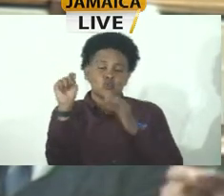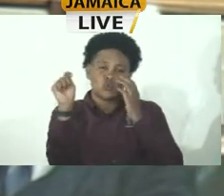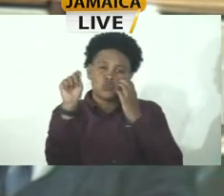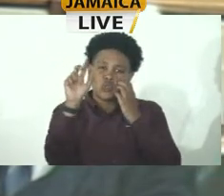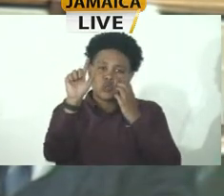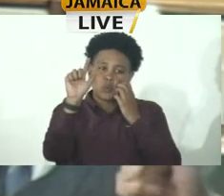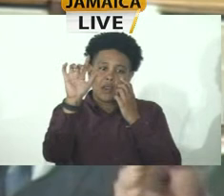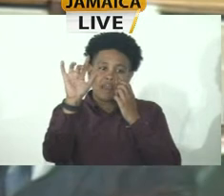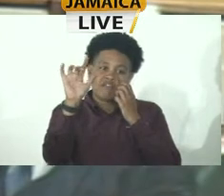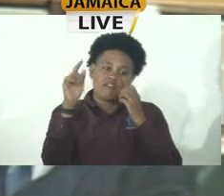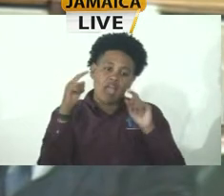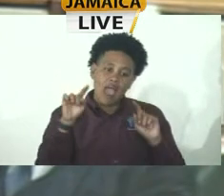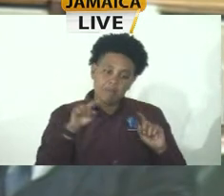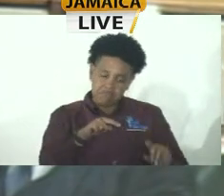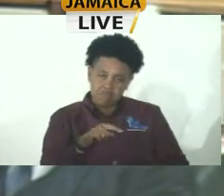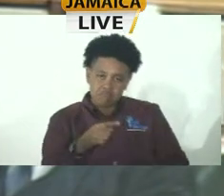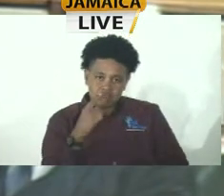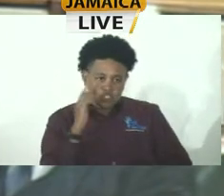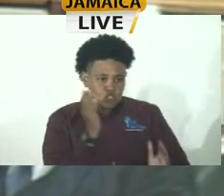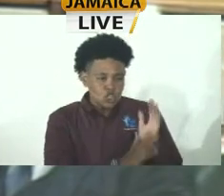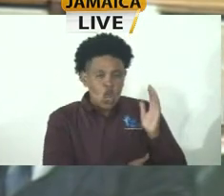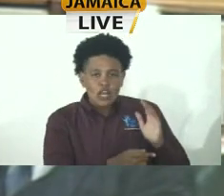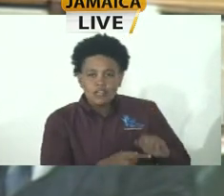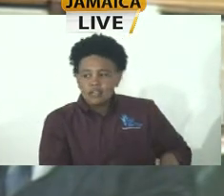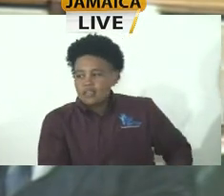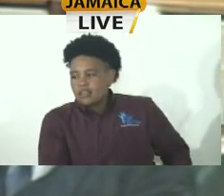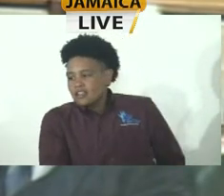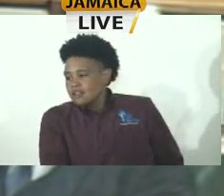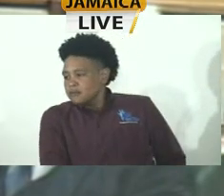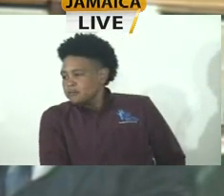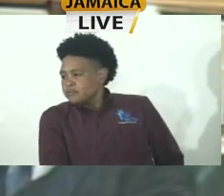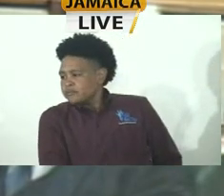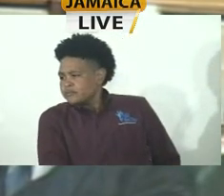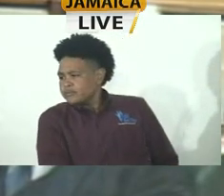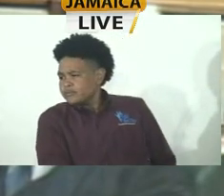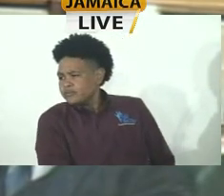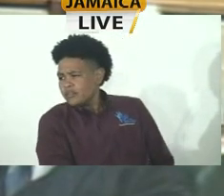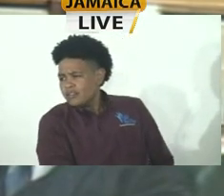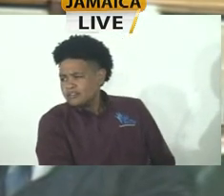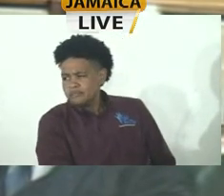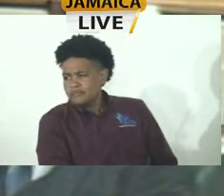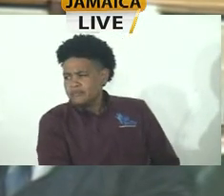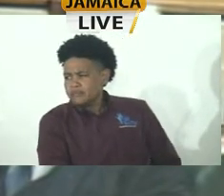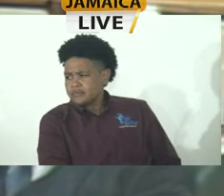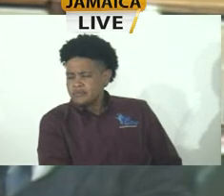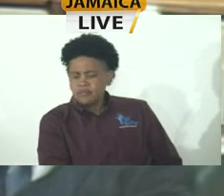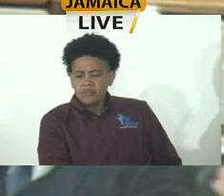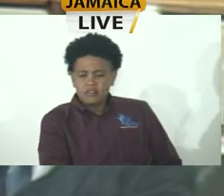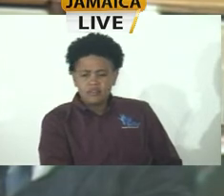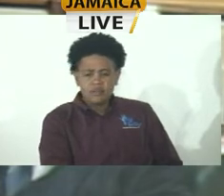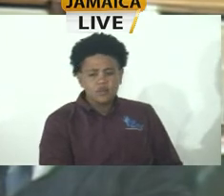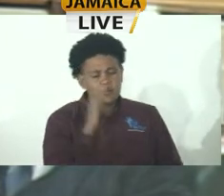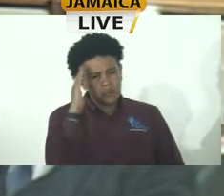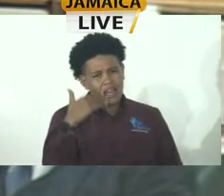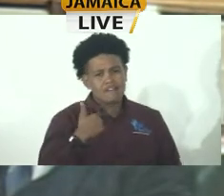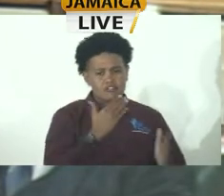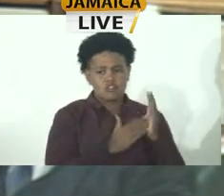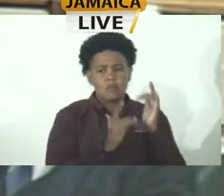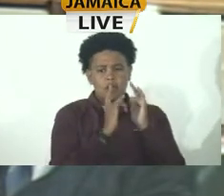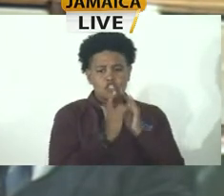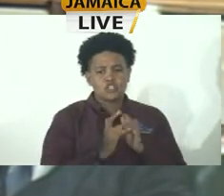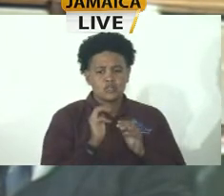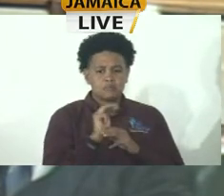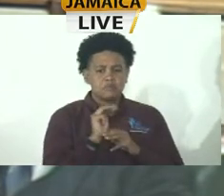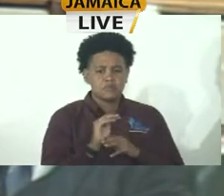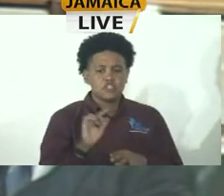25th of may so there will be some adjustments which minister grange will